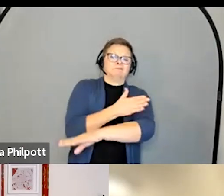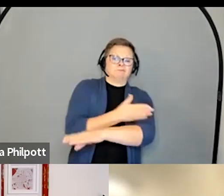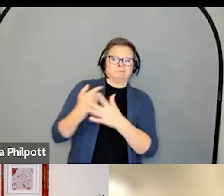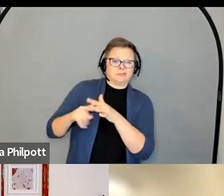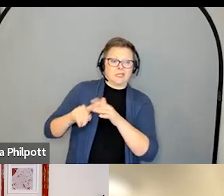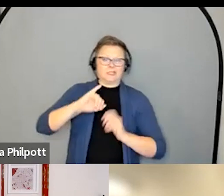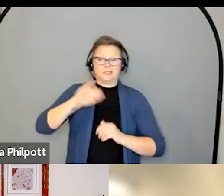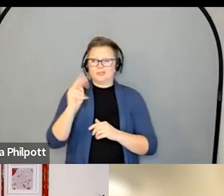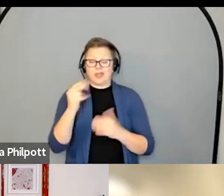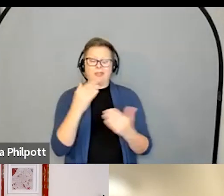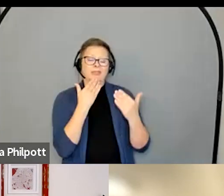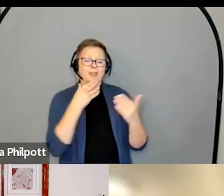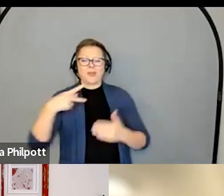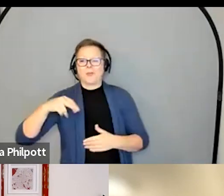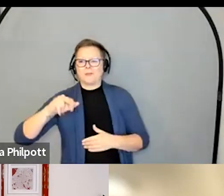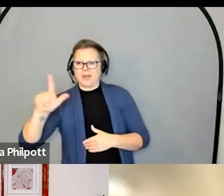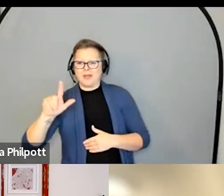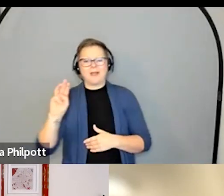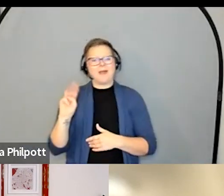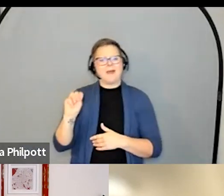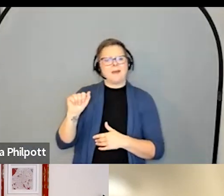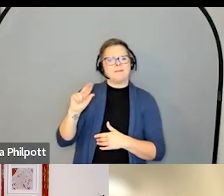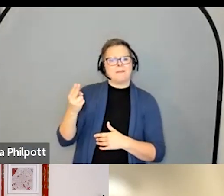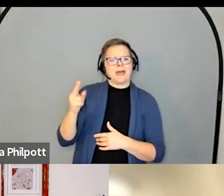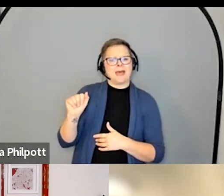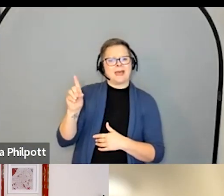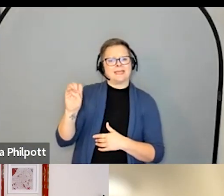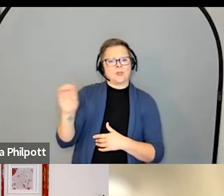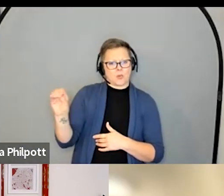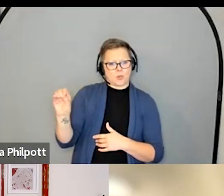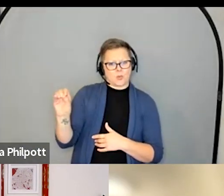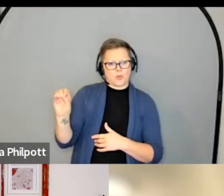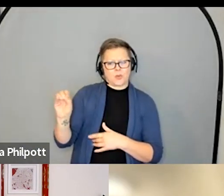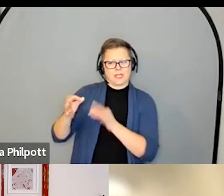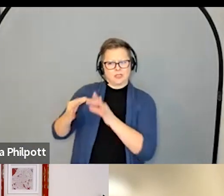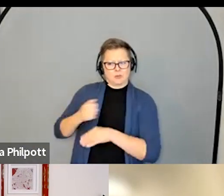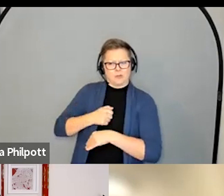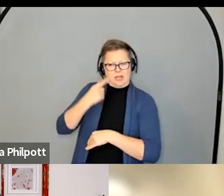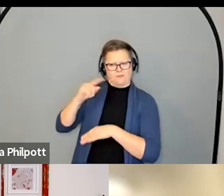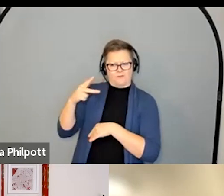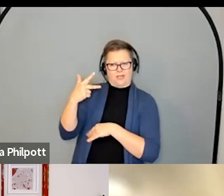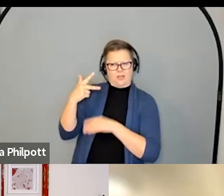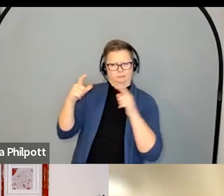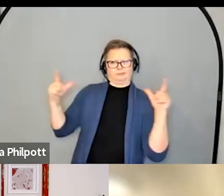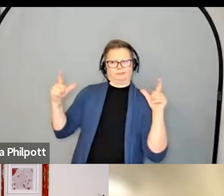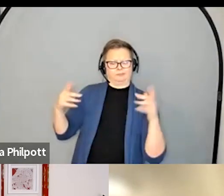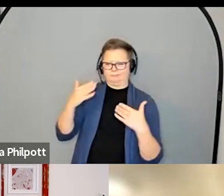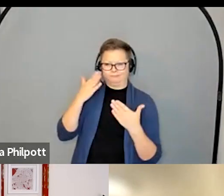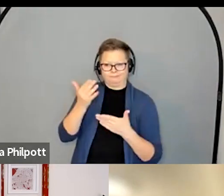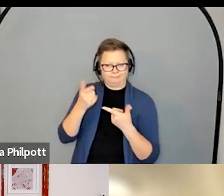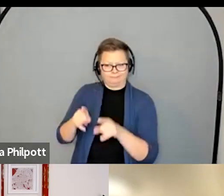thanks, Paul. And Mahadeo, I mean, this segmentation was one of the reasons we got together in the first